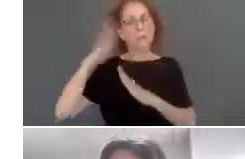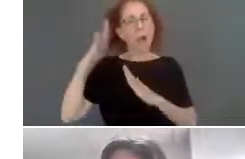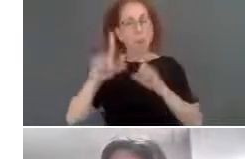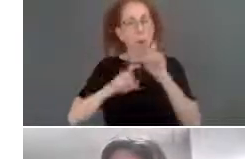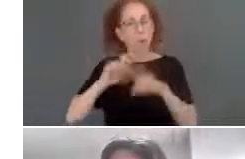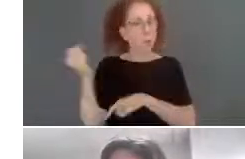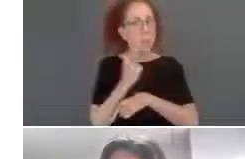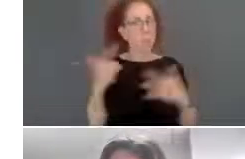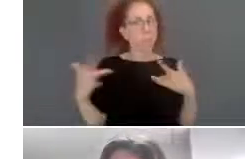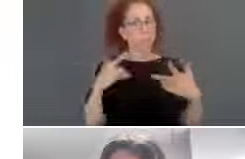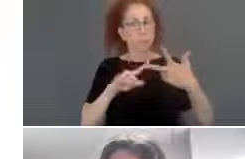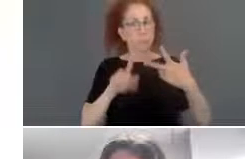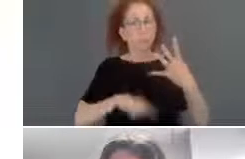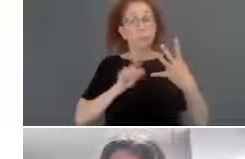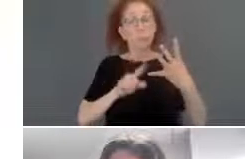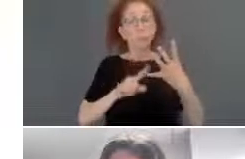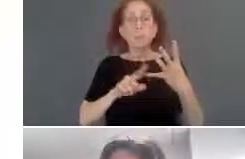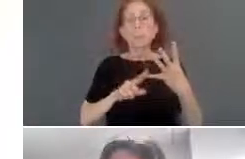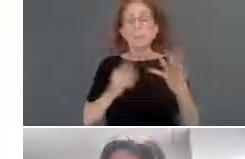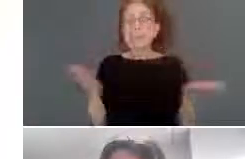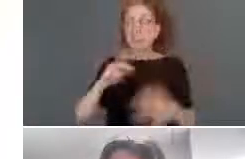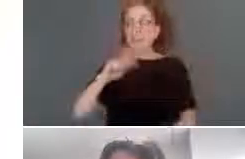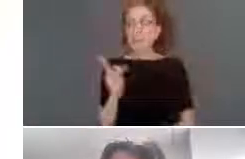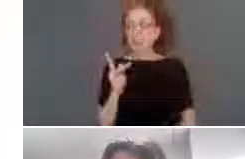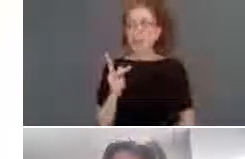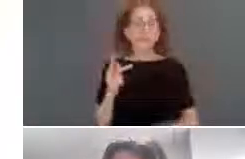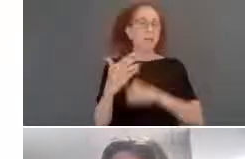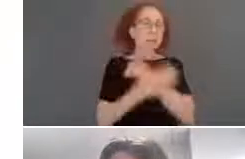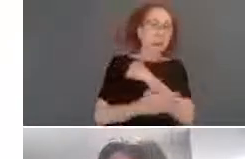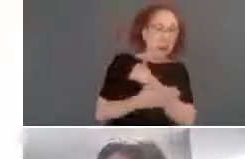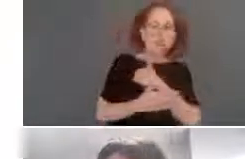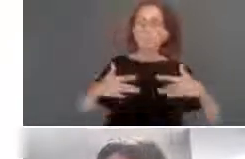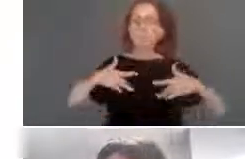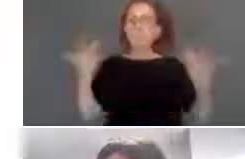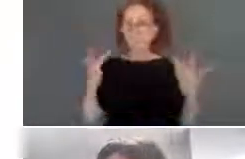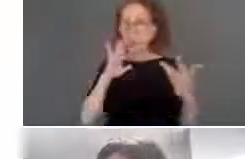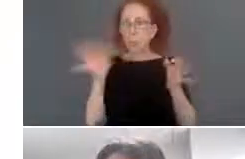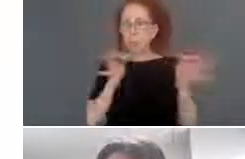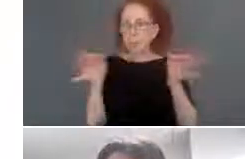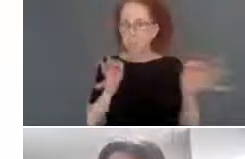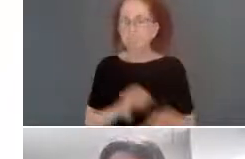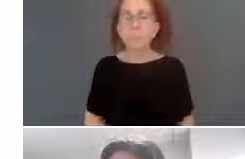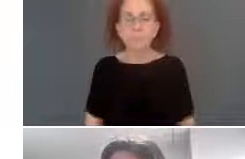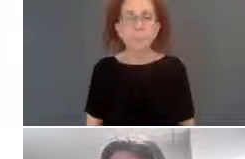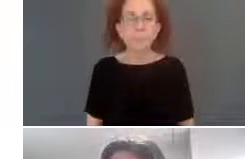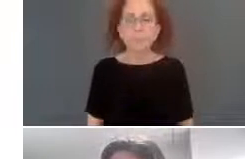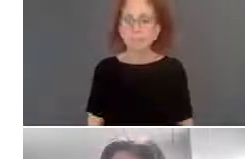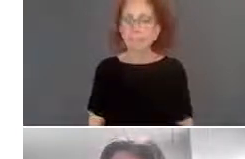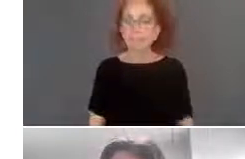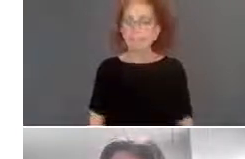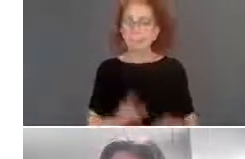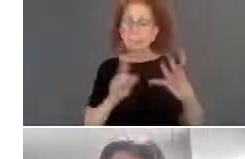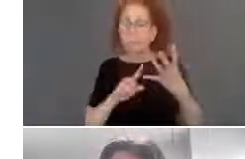mind. And then we're going to talk about where we are in the country and in Philadelphia, specifically in terms of cases